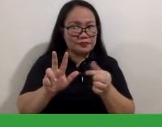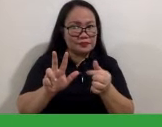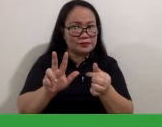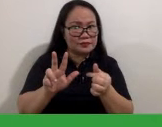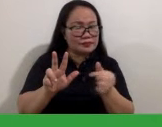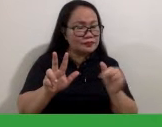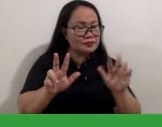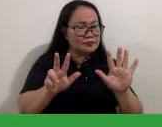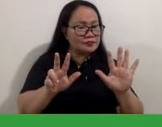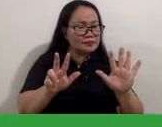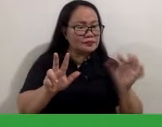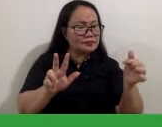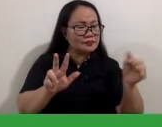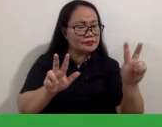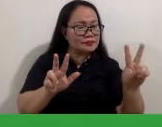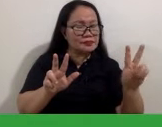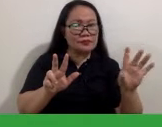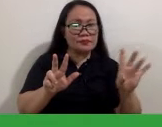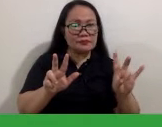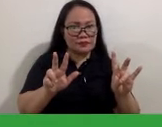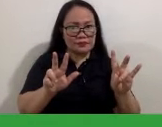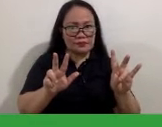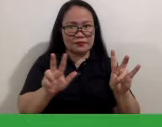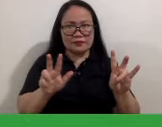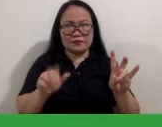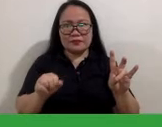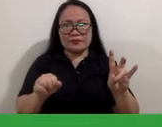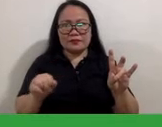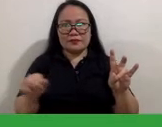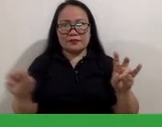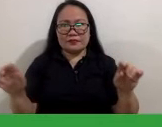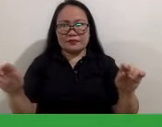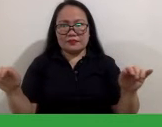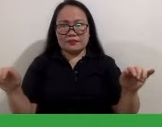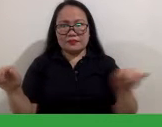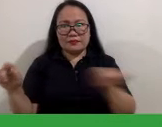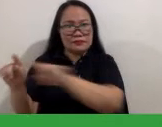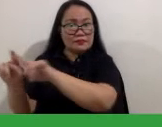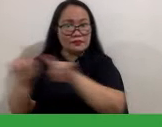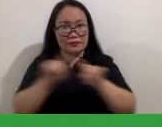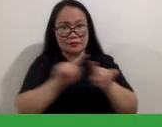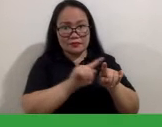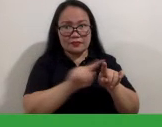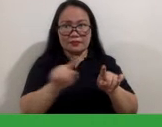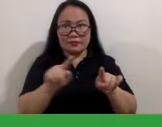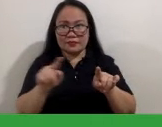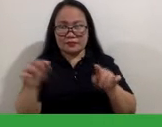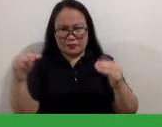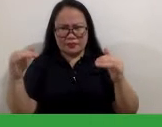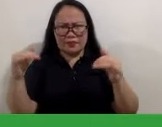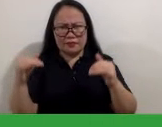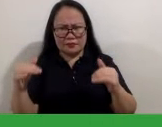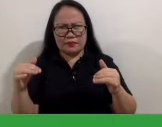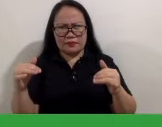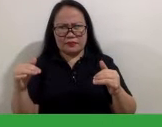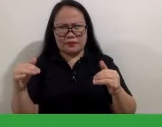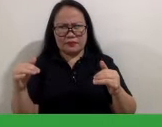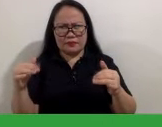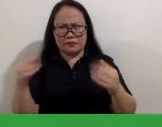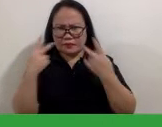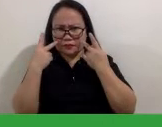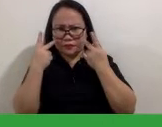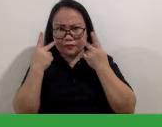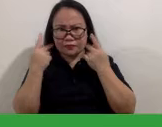have 3. 5 plus 2, that is 7. Now, kung mapapansin nyo, magkaiba sila. Okay? Let's see if they are still